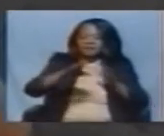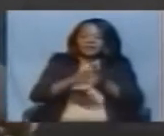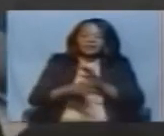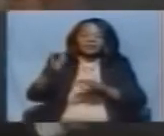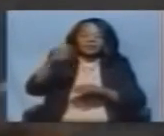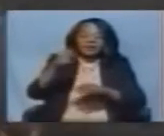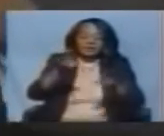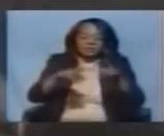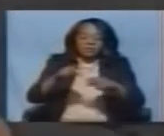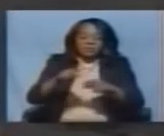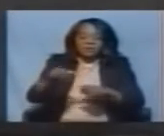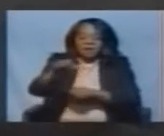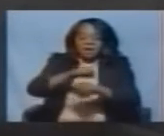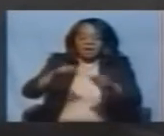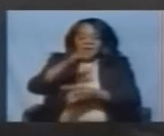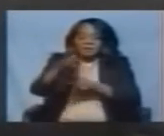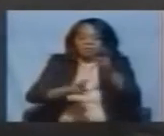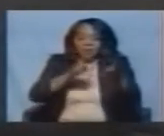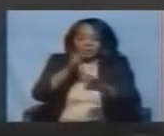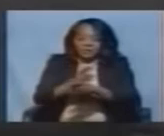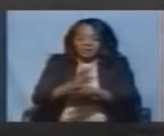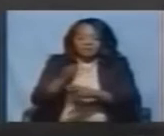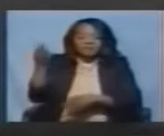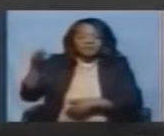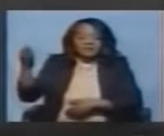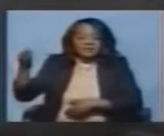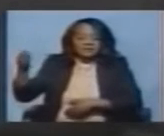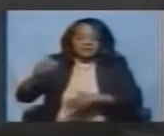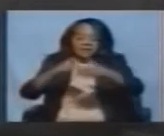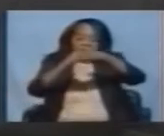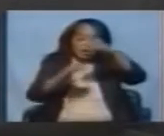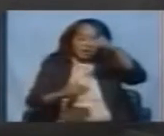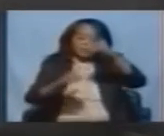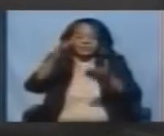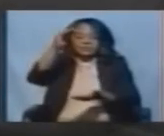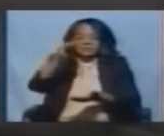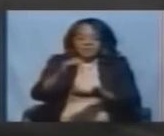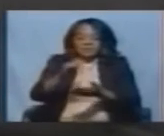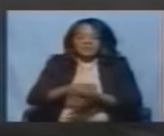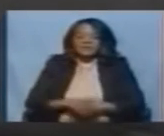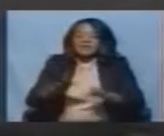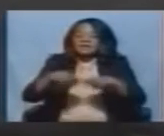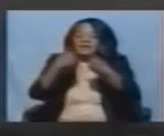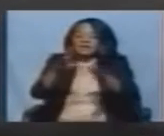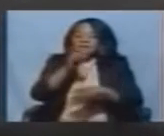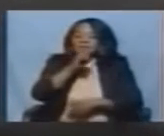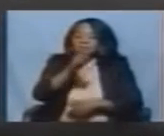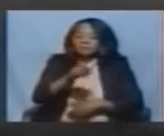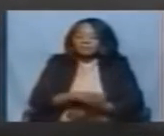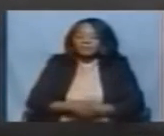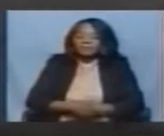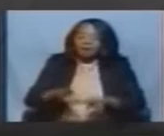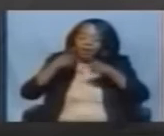people around the world to come in and participate in the tender, and then you reduce the price. It is a given fact that if you go to public